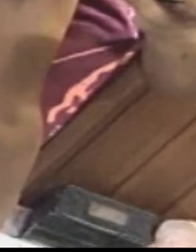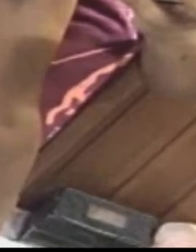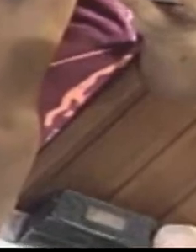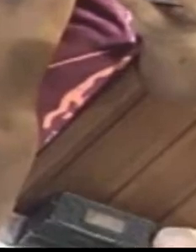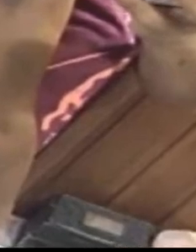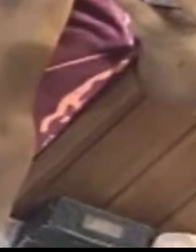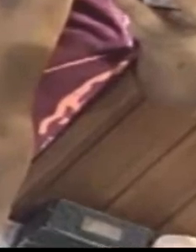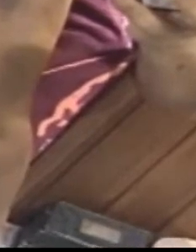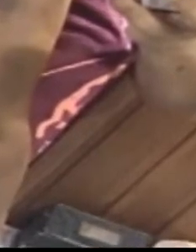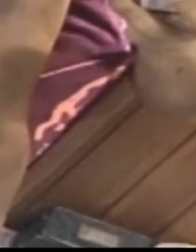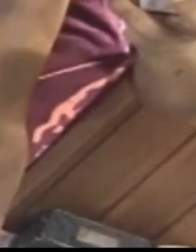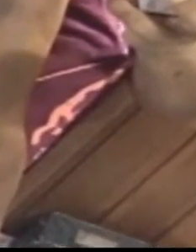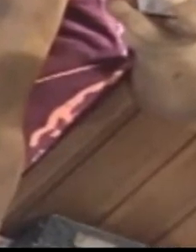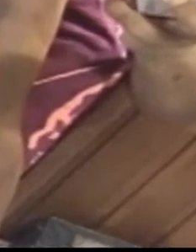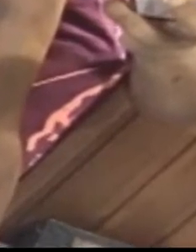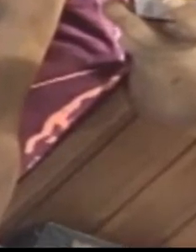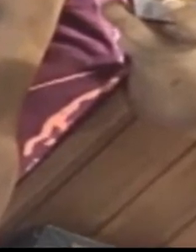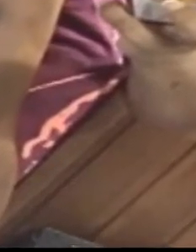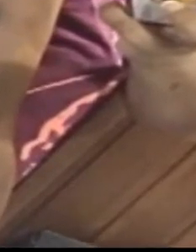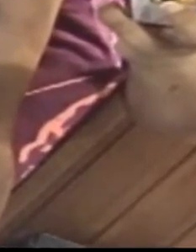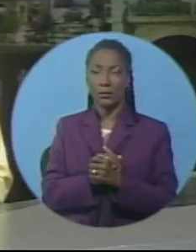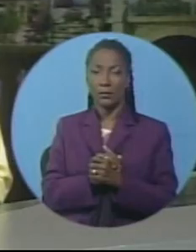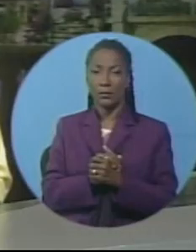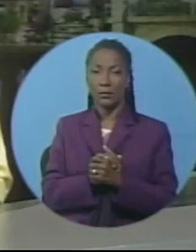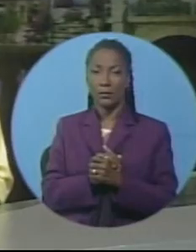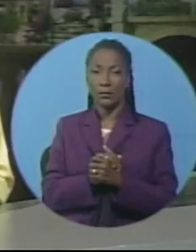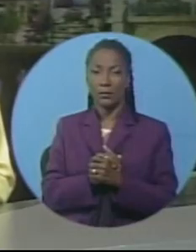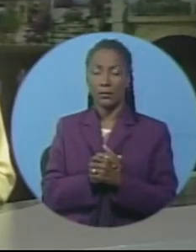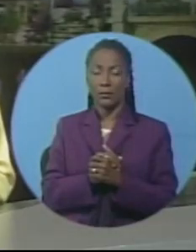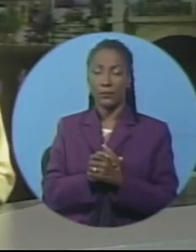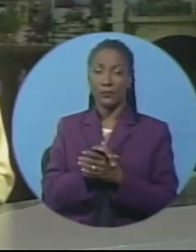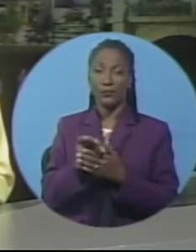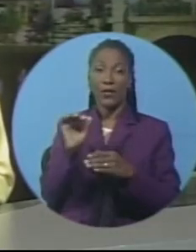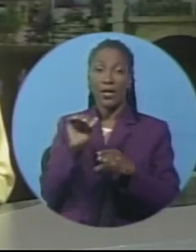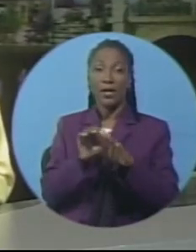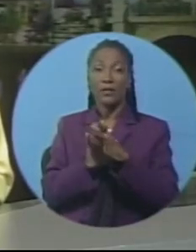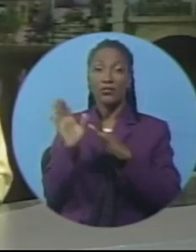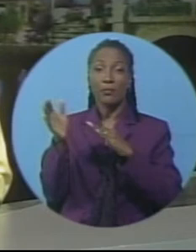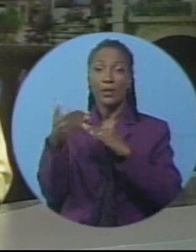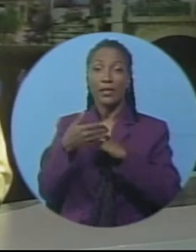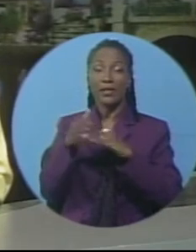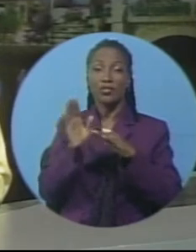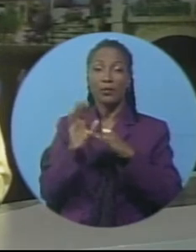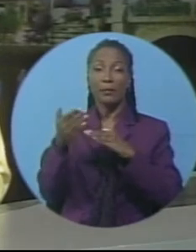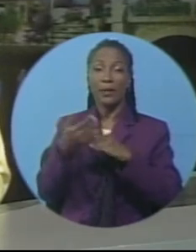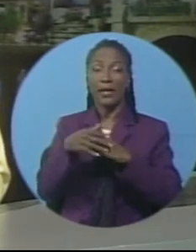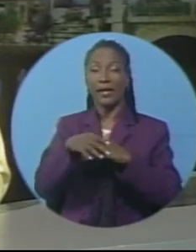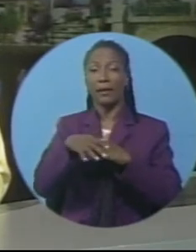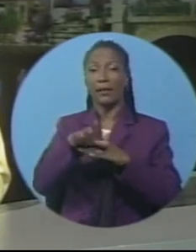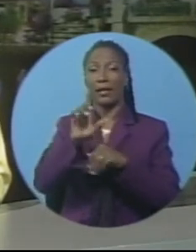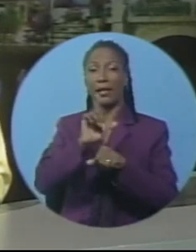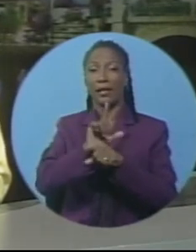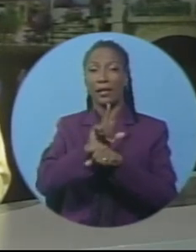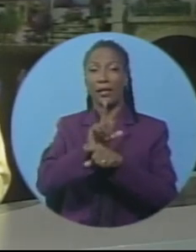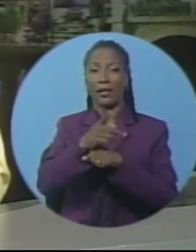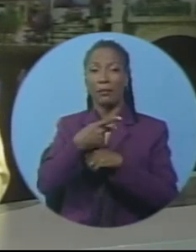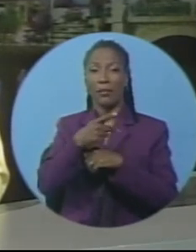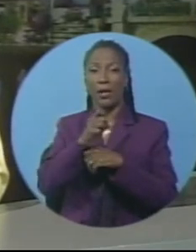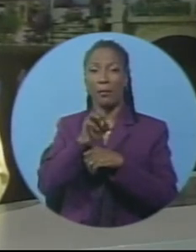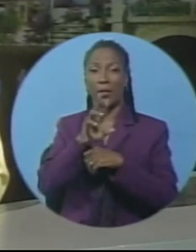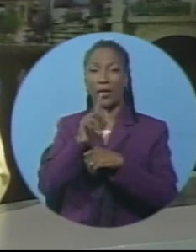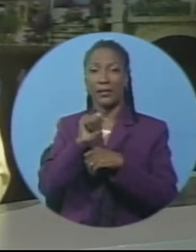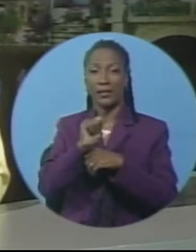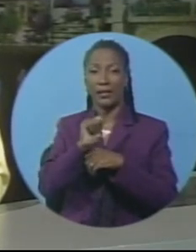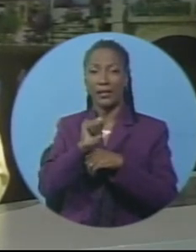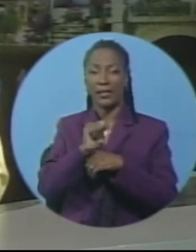determine if she plans to press charges. Over in Jamaica, the Jamaica Labour Party has raised concerns